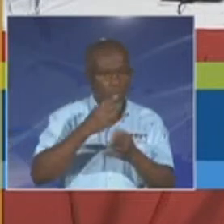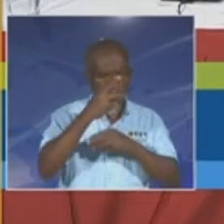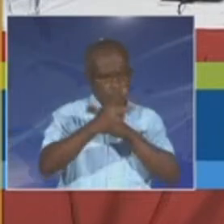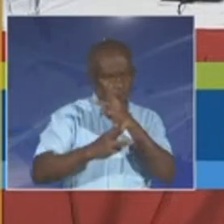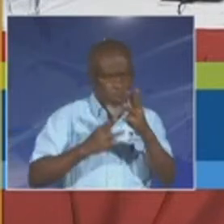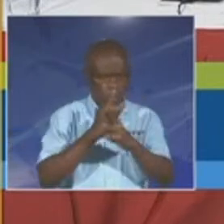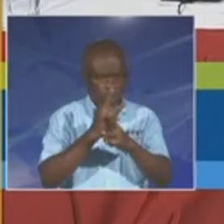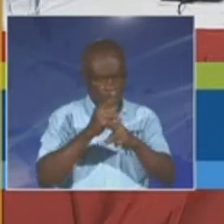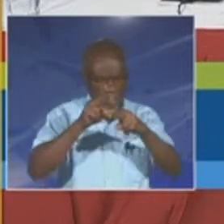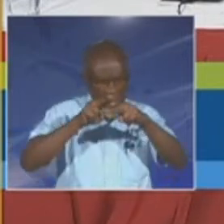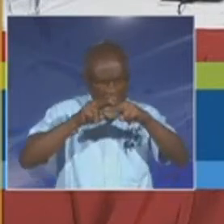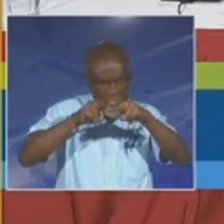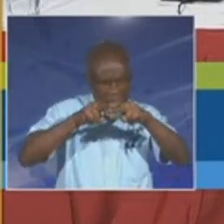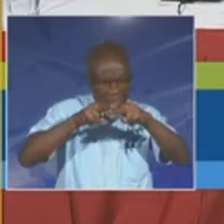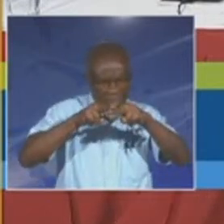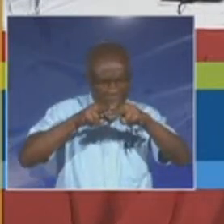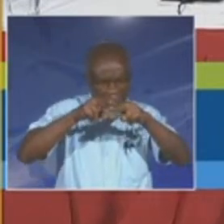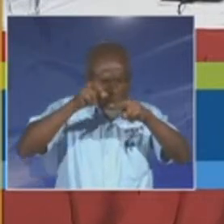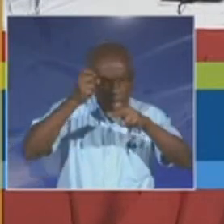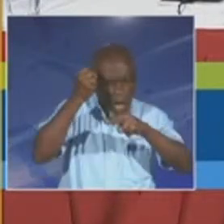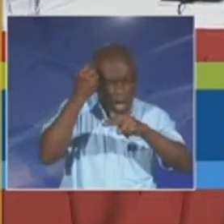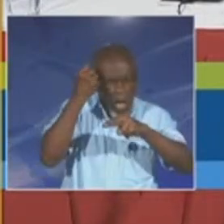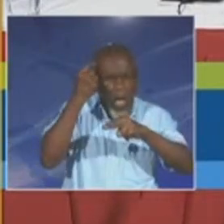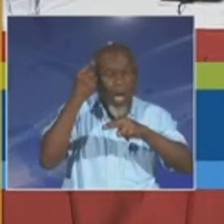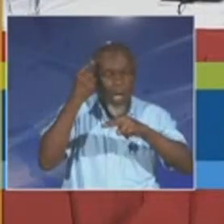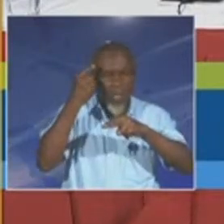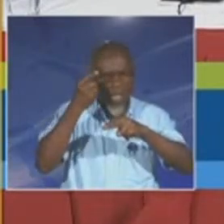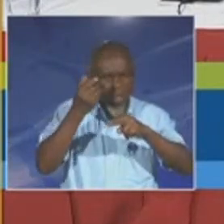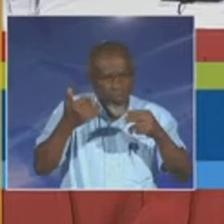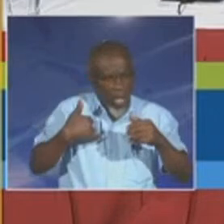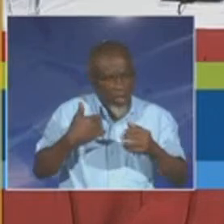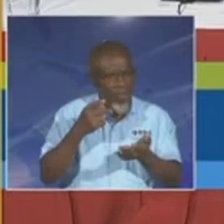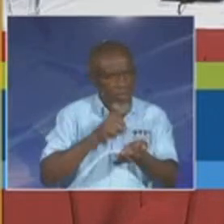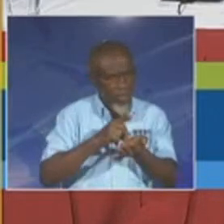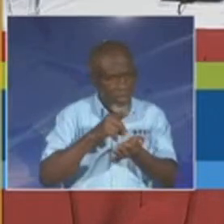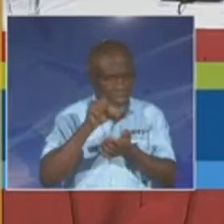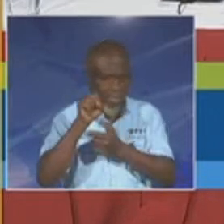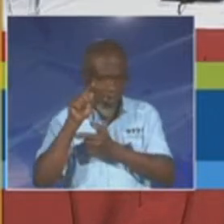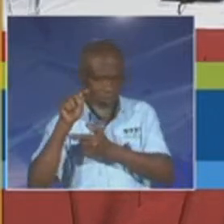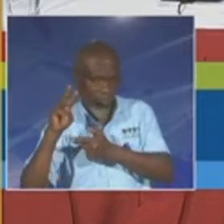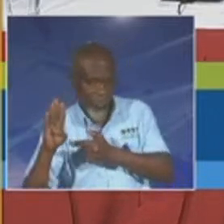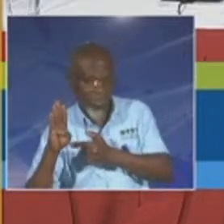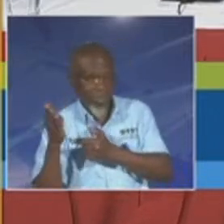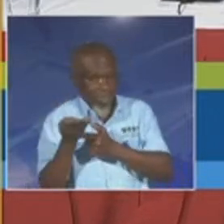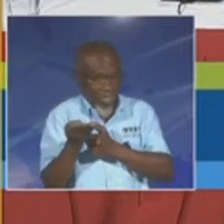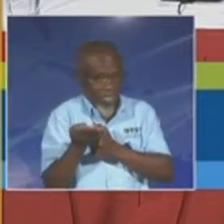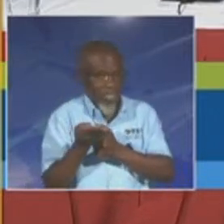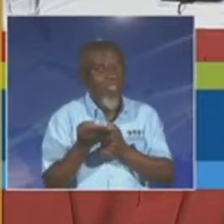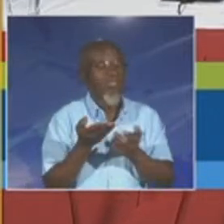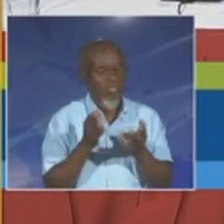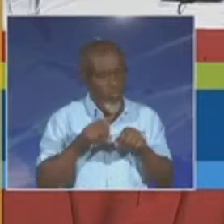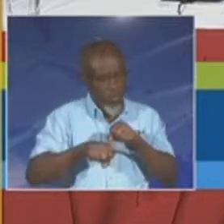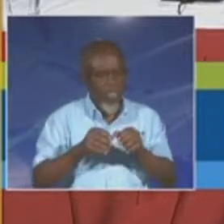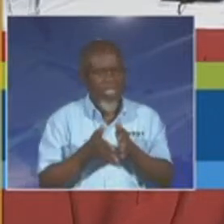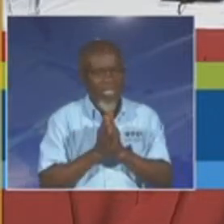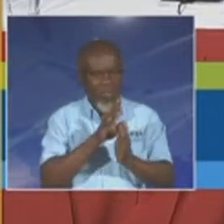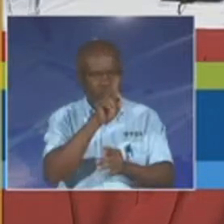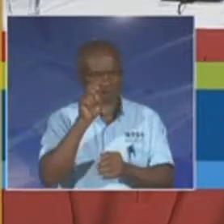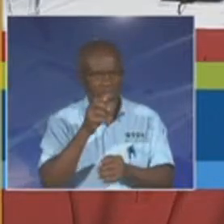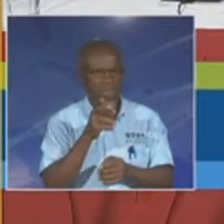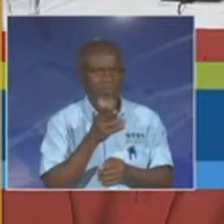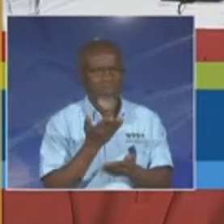Bernard here in studio to address any questions that you may have. And with that, we go back to Newsday for a follow-up question.